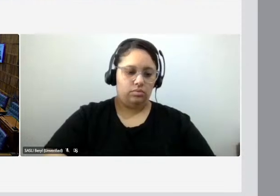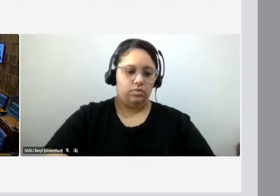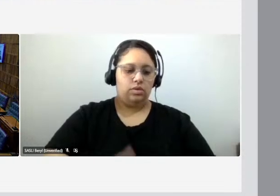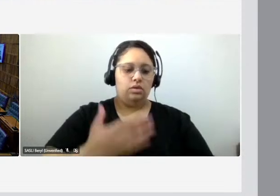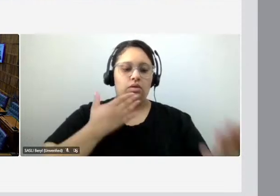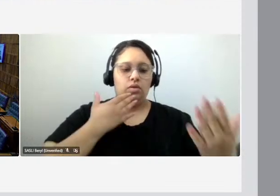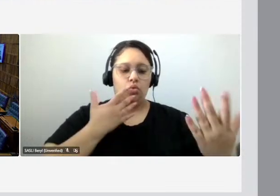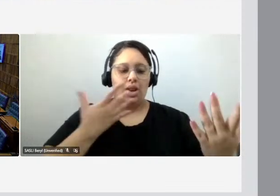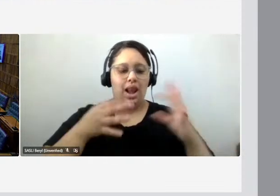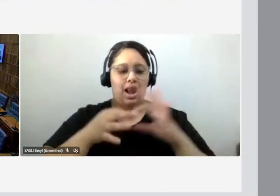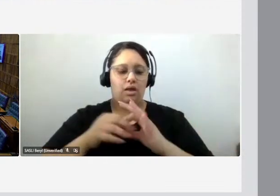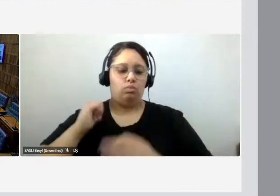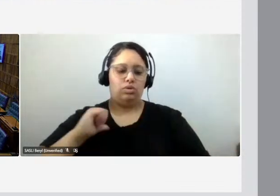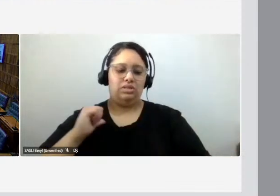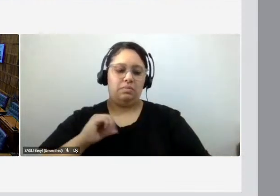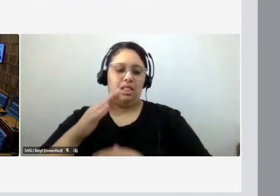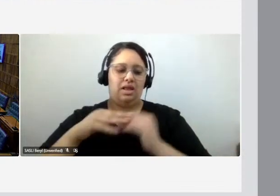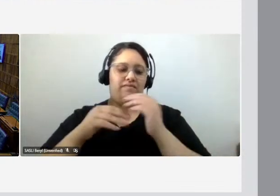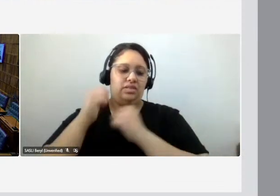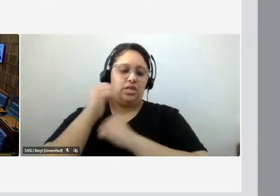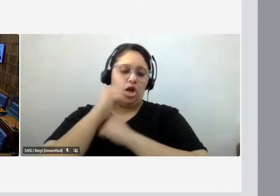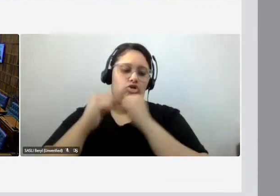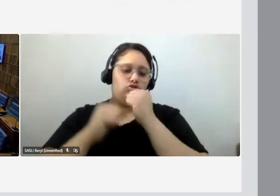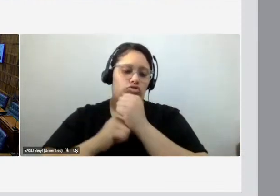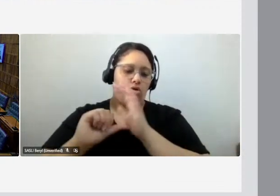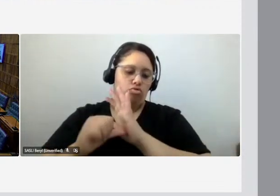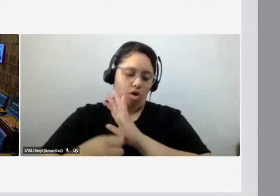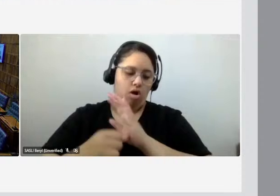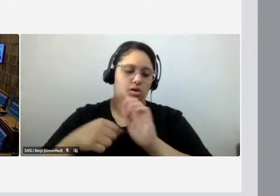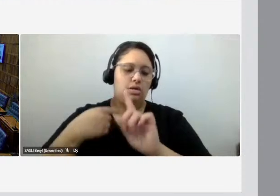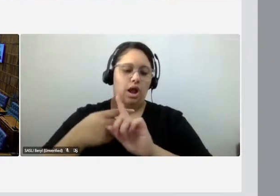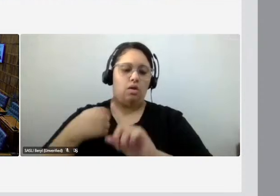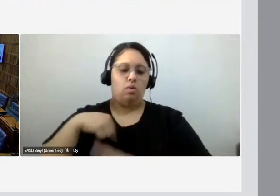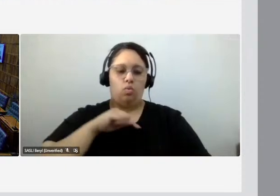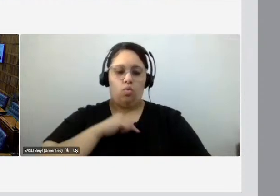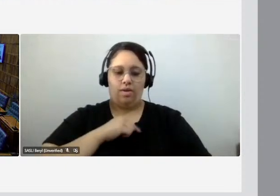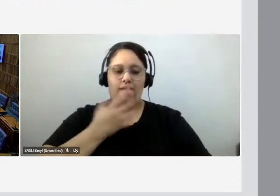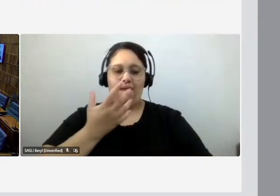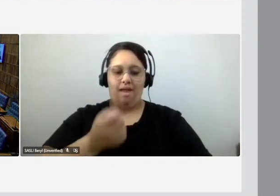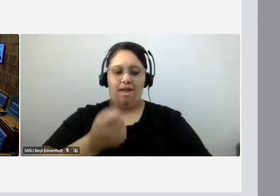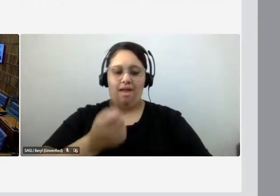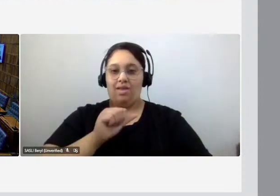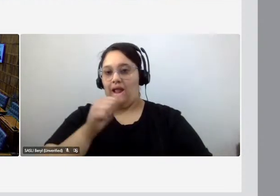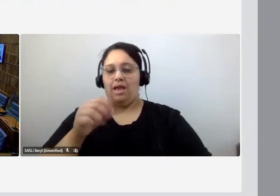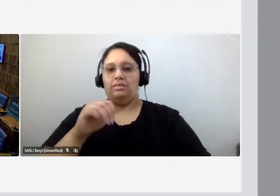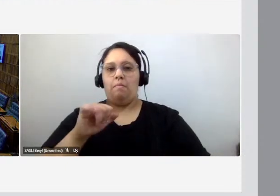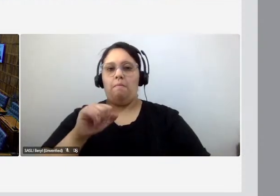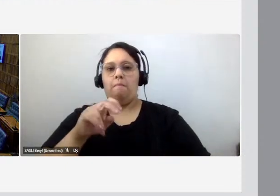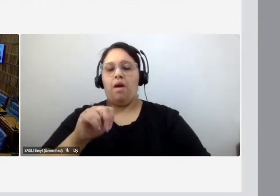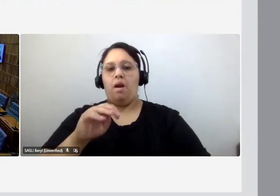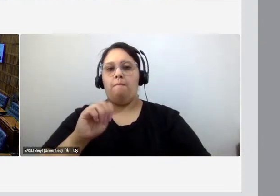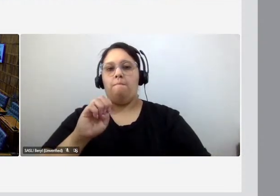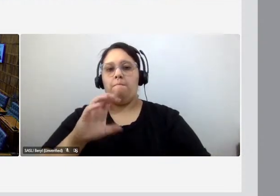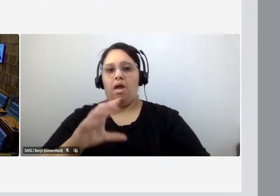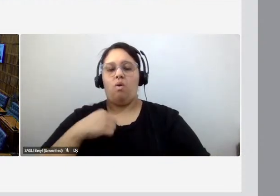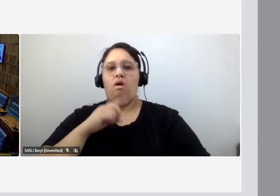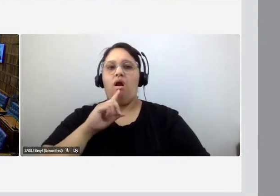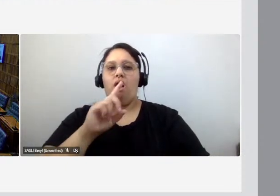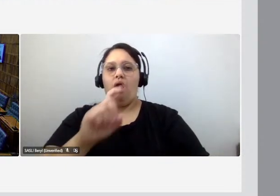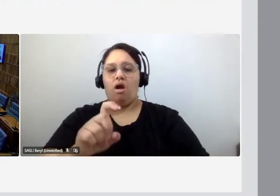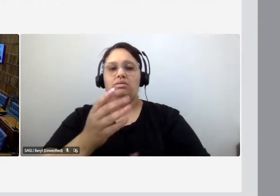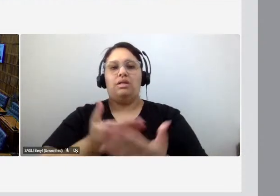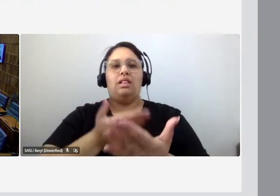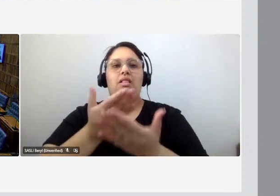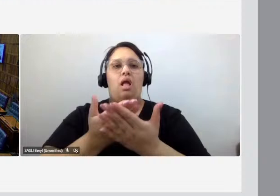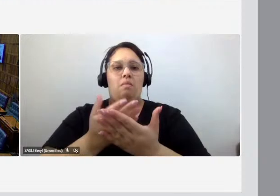was related to the municipal infrastructure grant, and that we have, at our next amendment, we have already asked them to be tabled it to